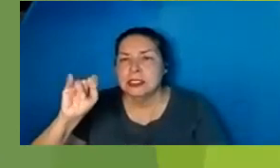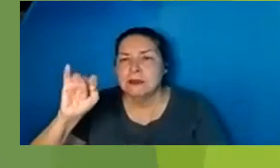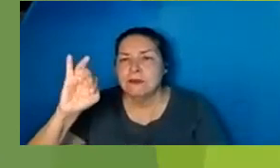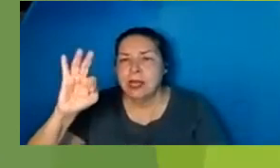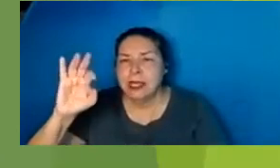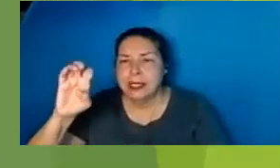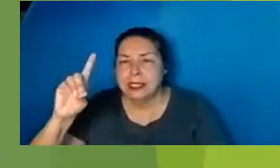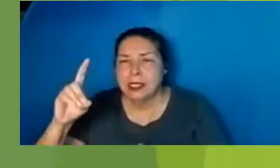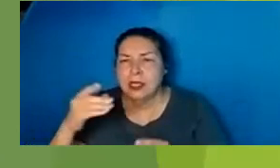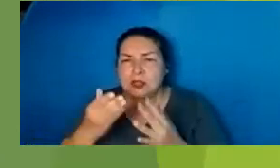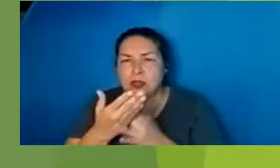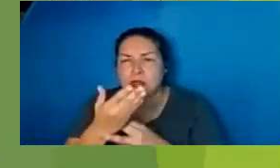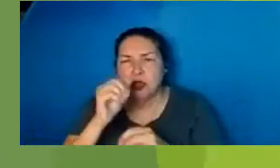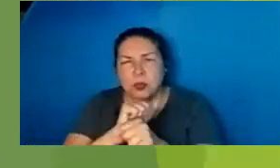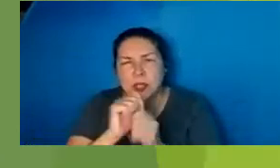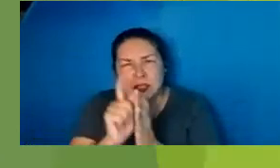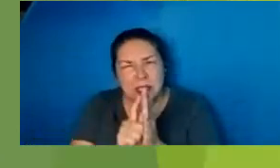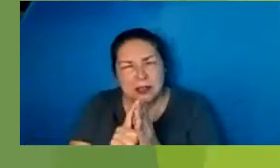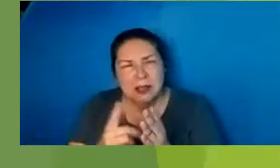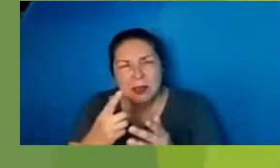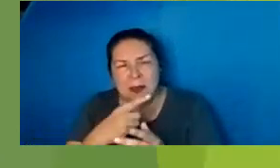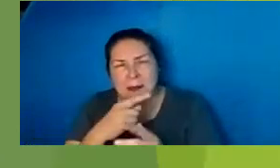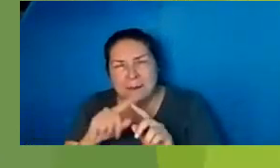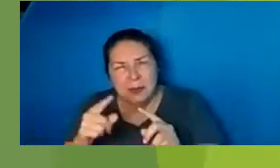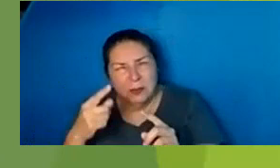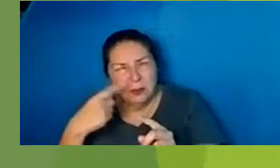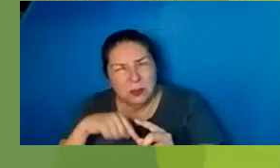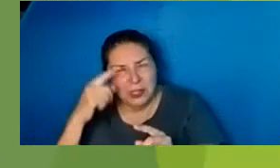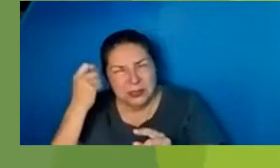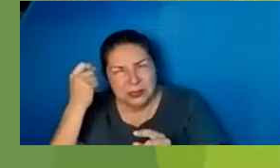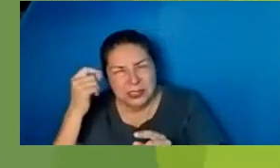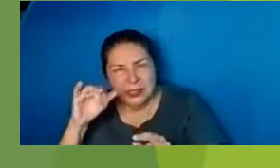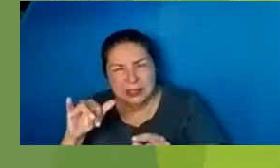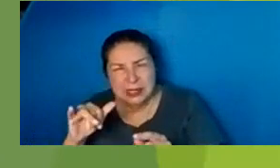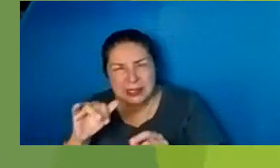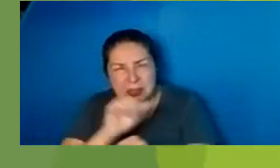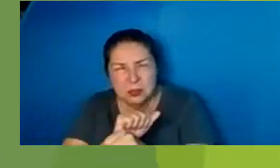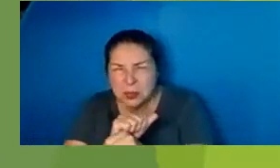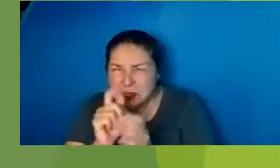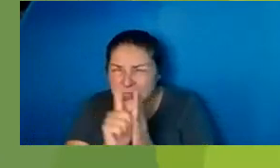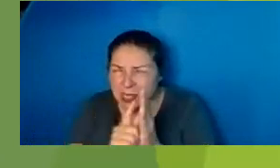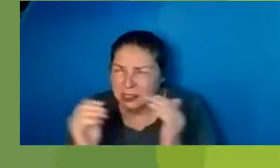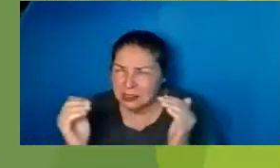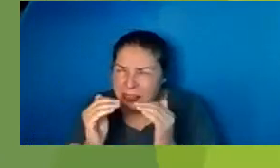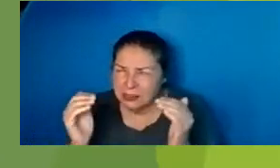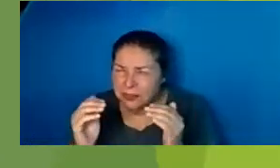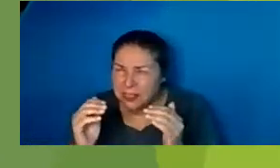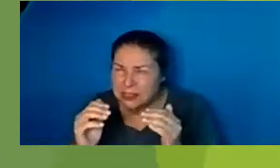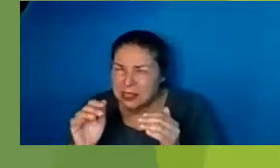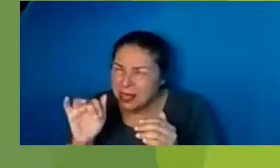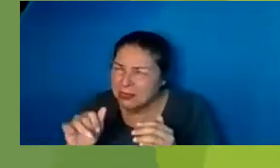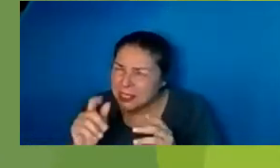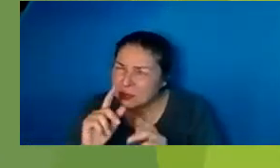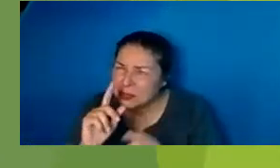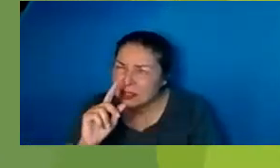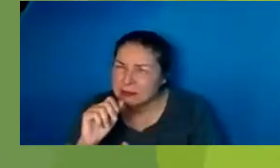is justified by his performance of the works of the law. Isn't that what the Ten Commandments are there